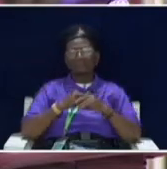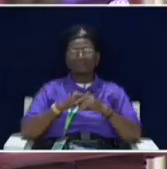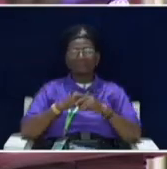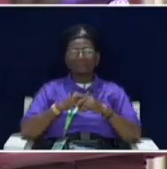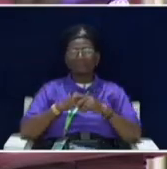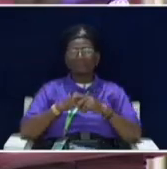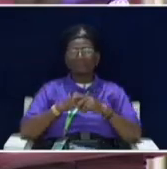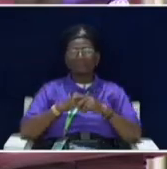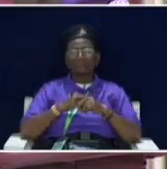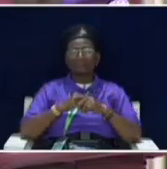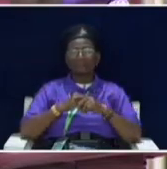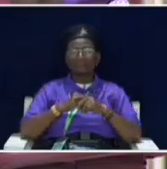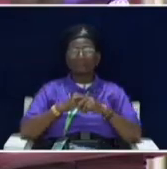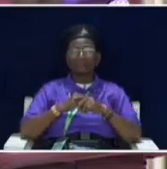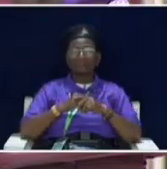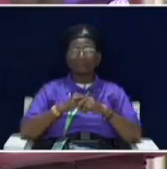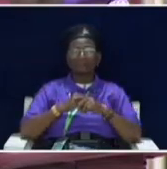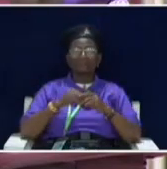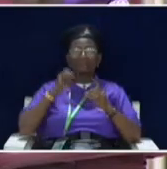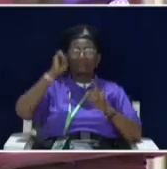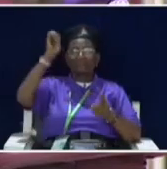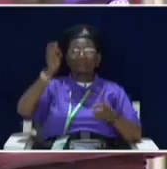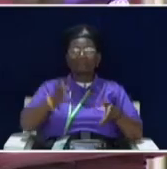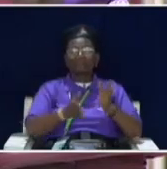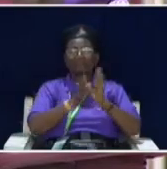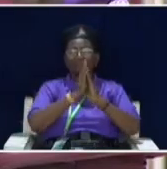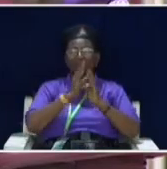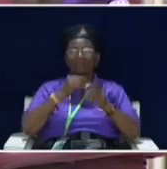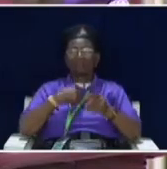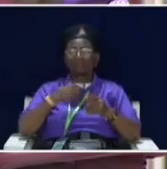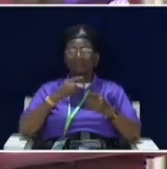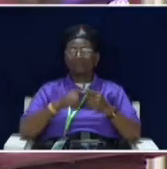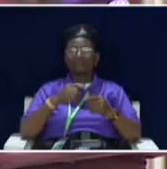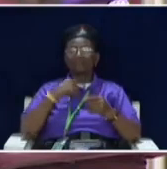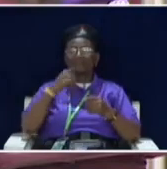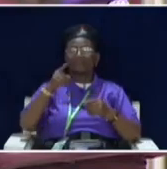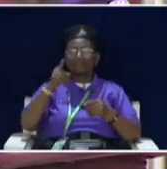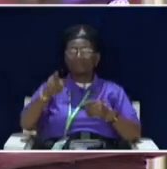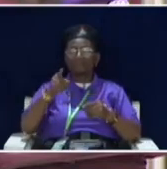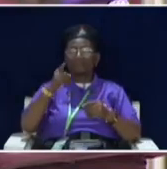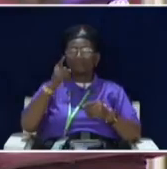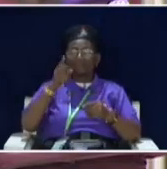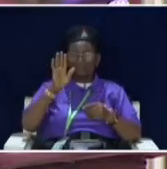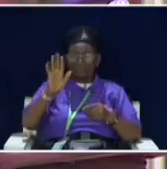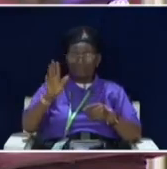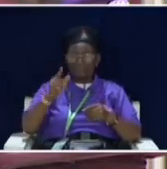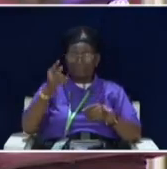asked me to tell you, your remnant